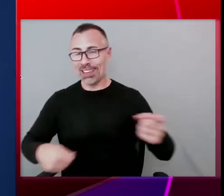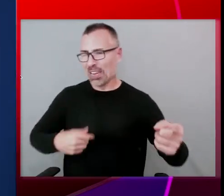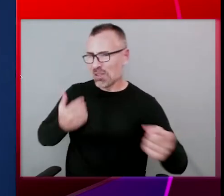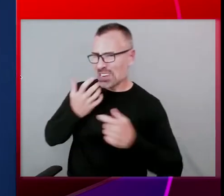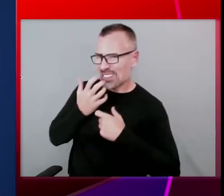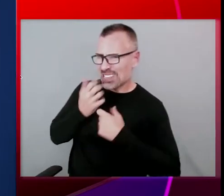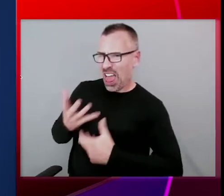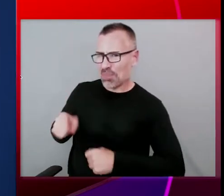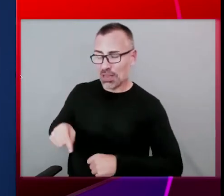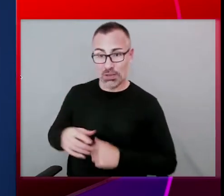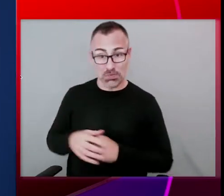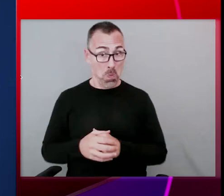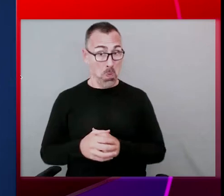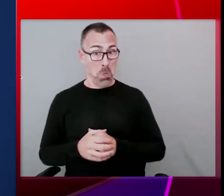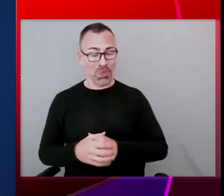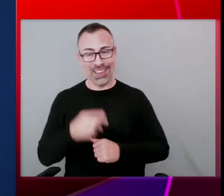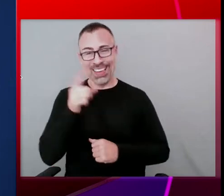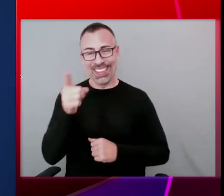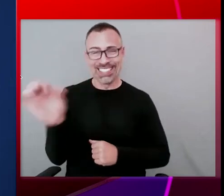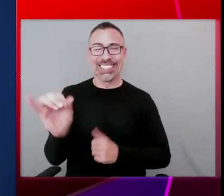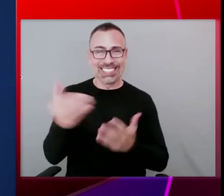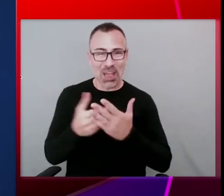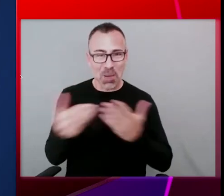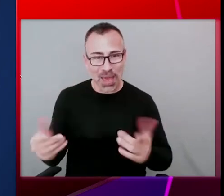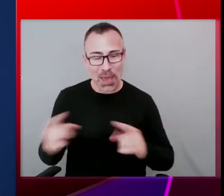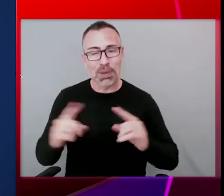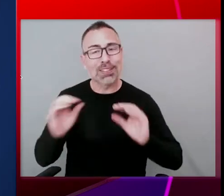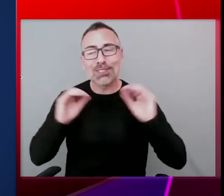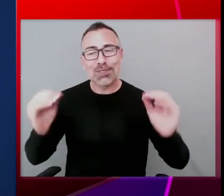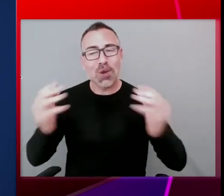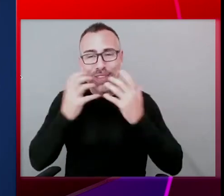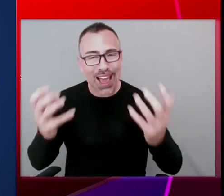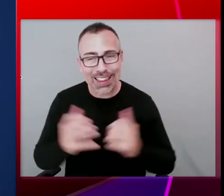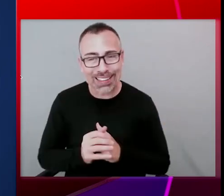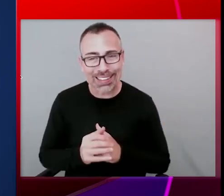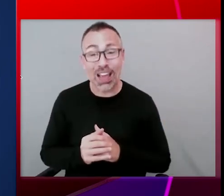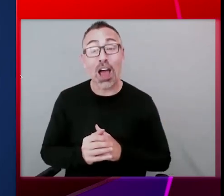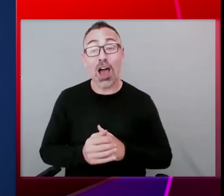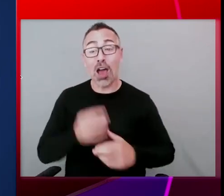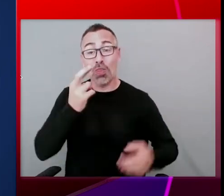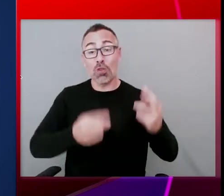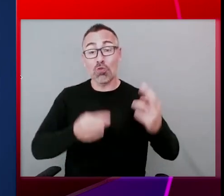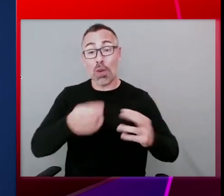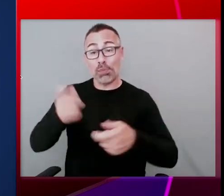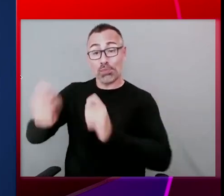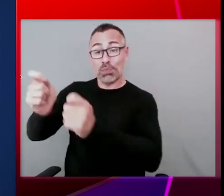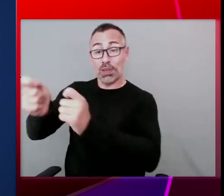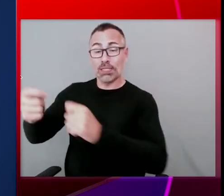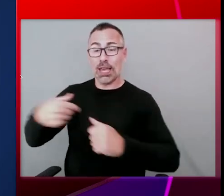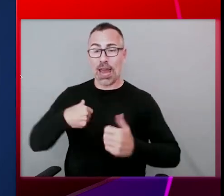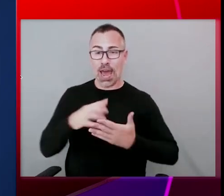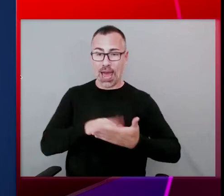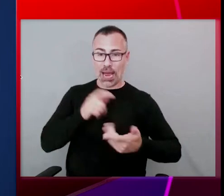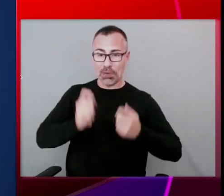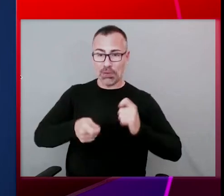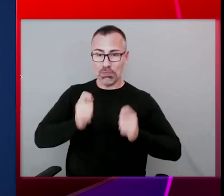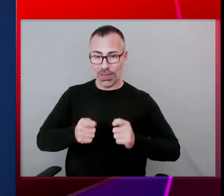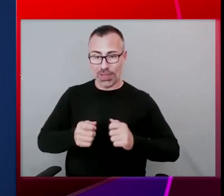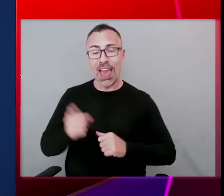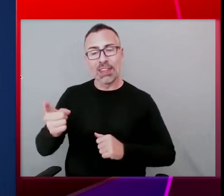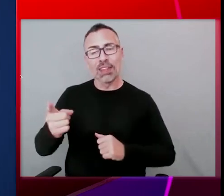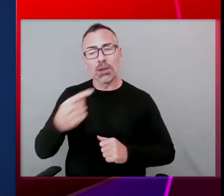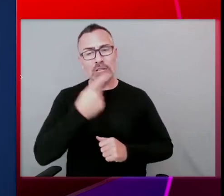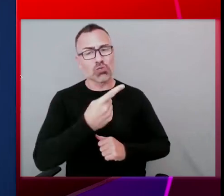this does the same thing, except there's no yelling. The robot plays a beat, you play the beat, and it tells you how accurate it